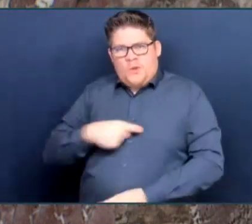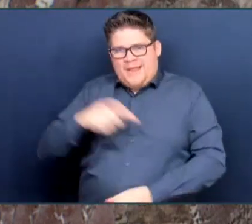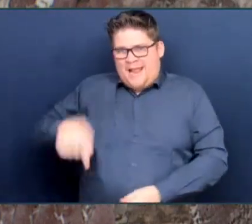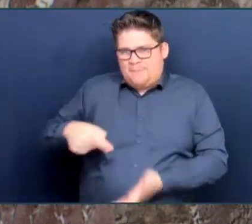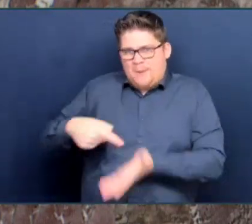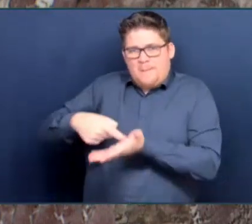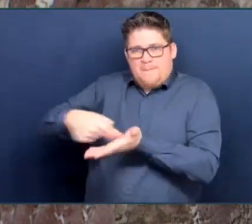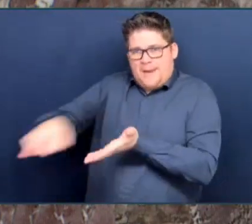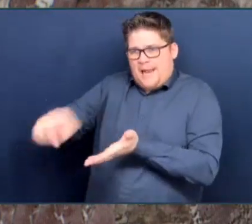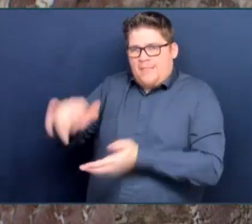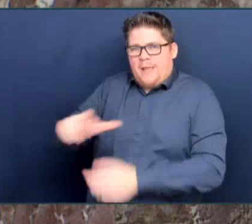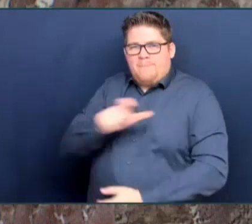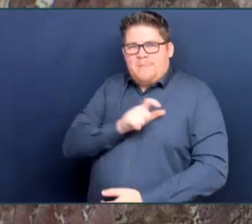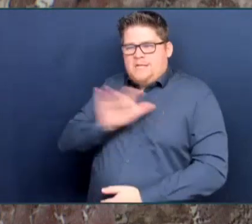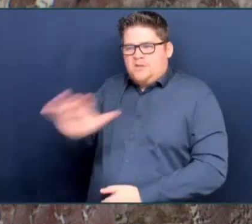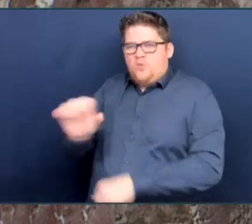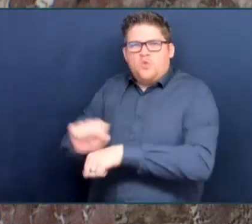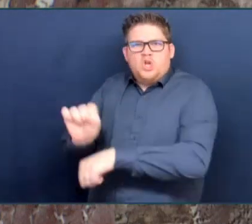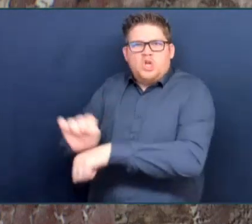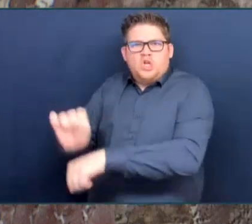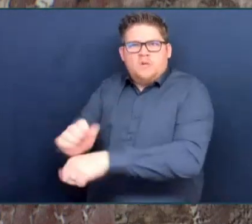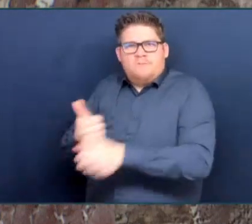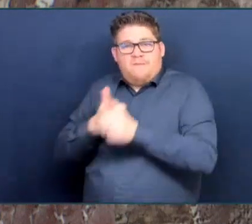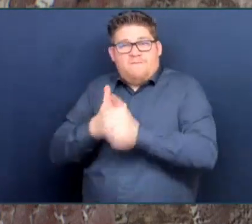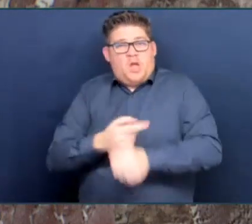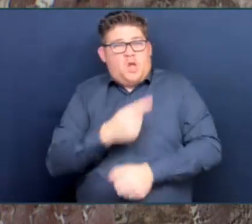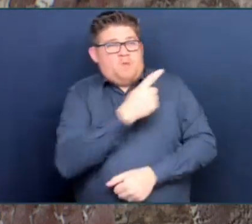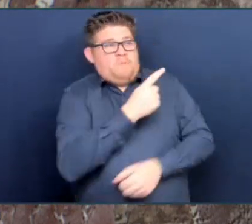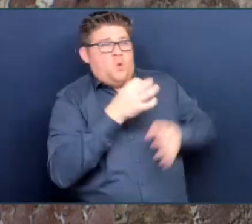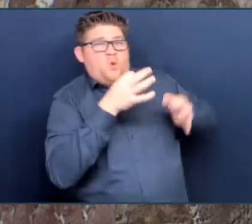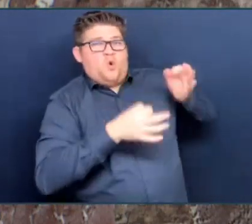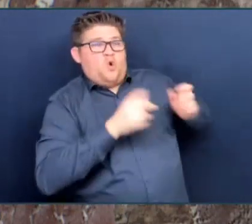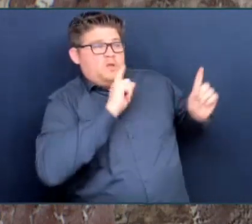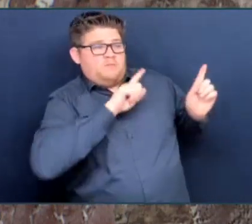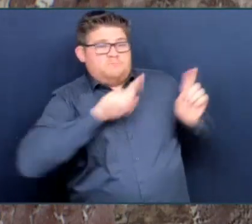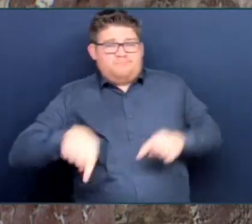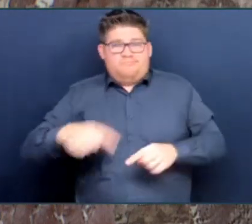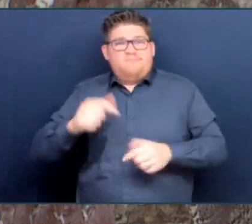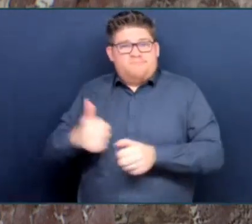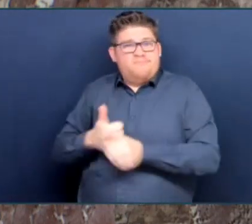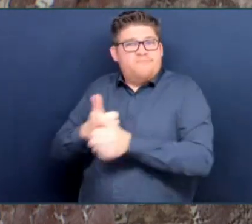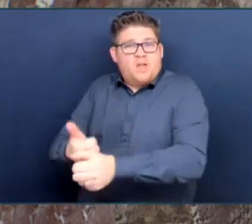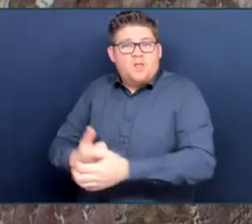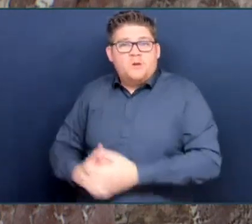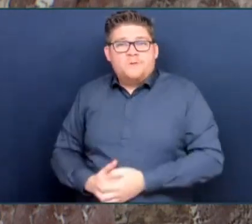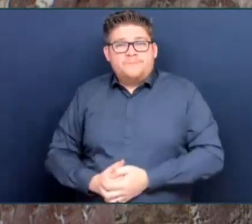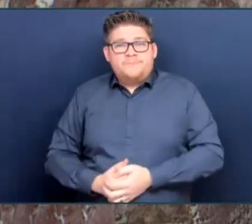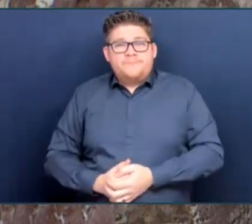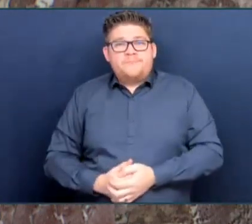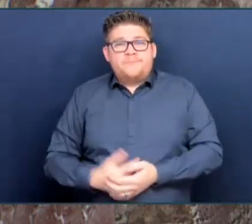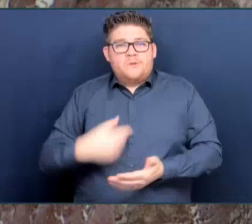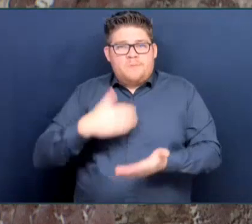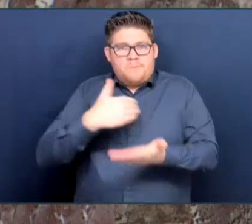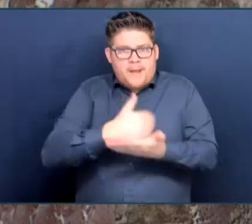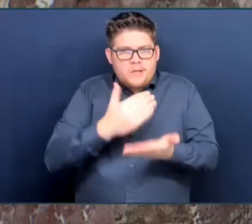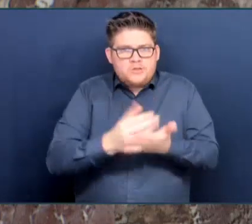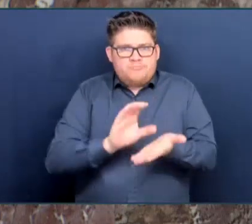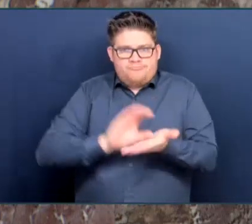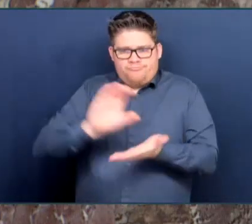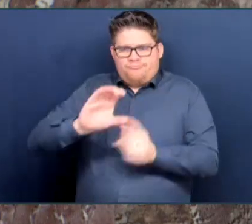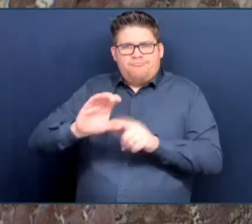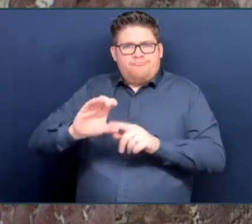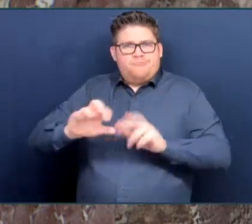injunctions. We budget for it based on the amount of money that has been spent on an annual basis over the last number of years,